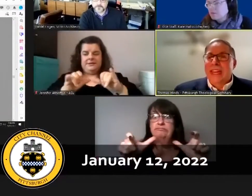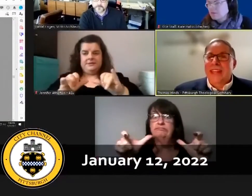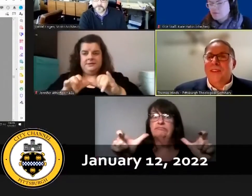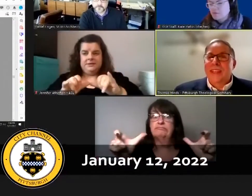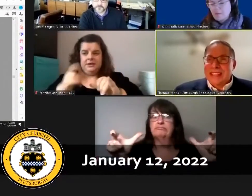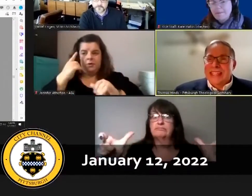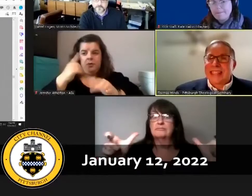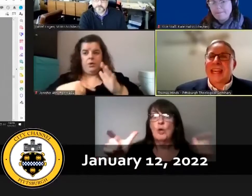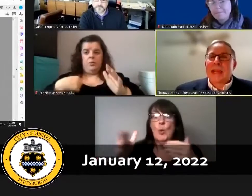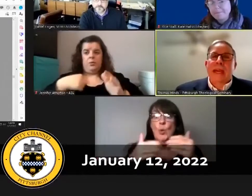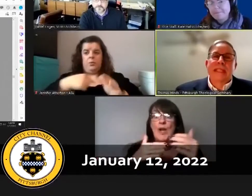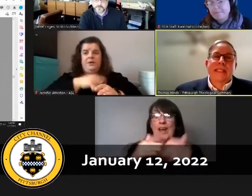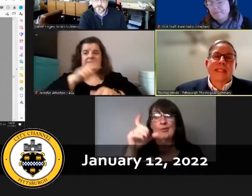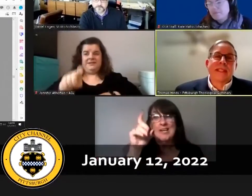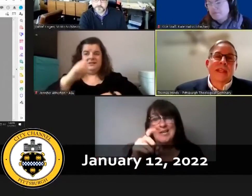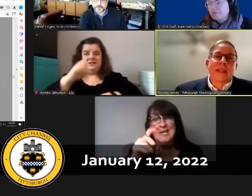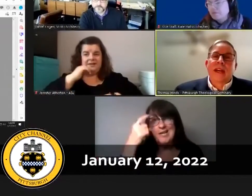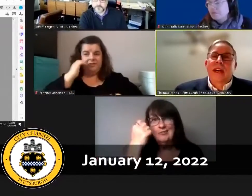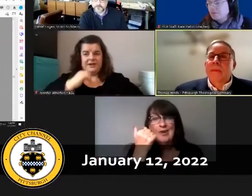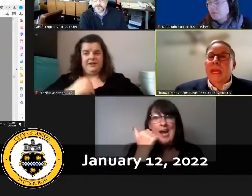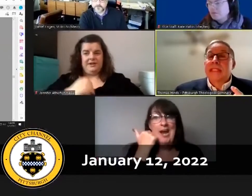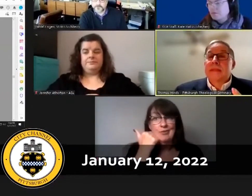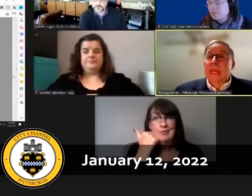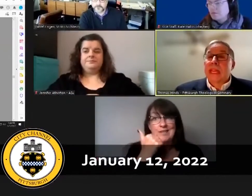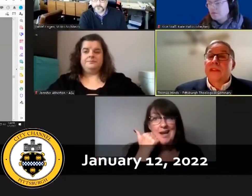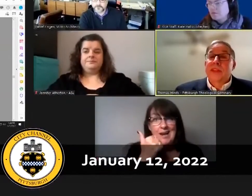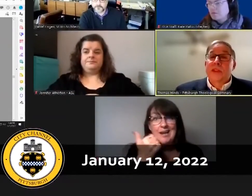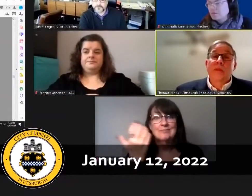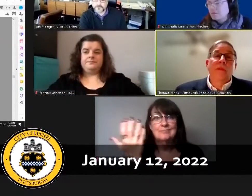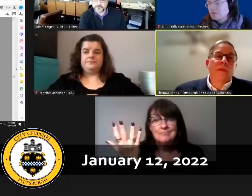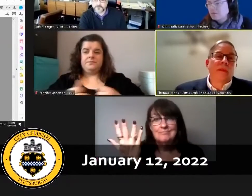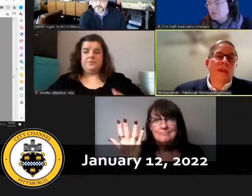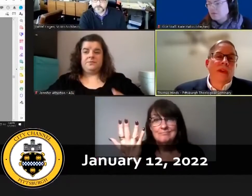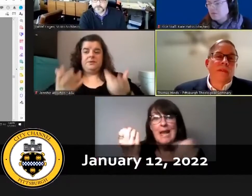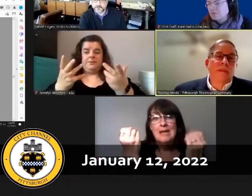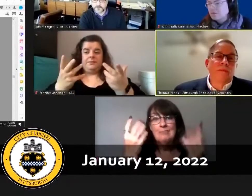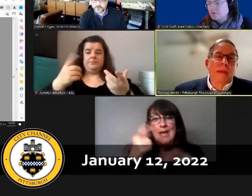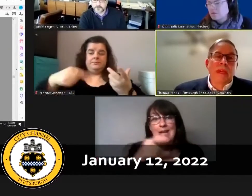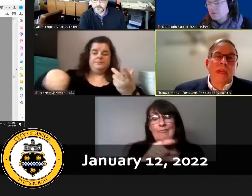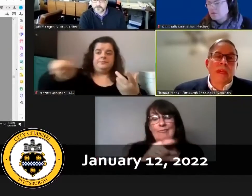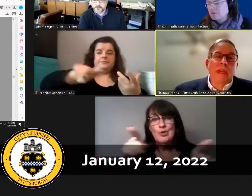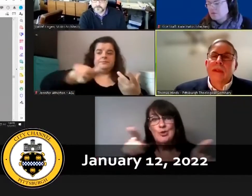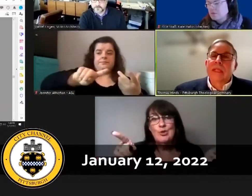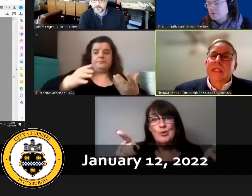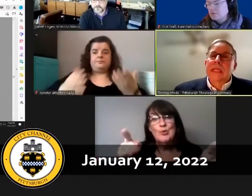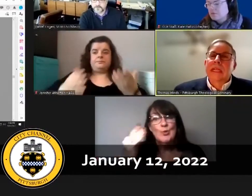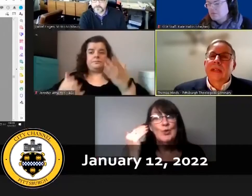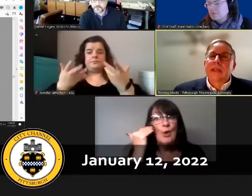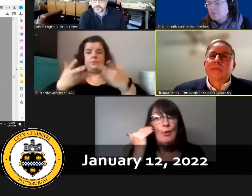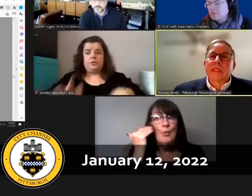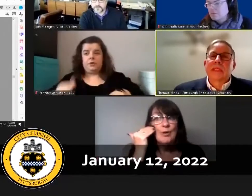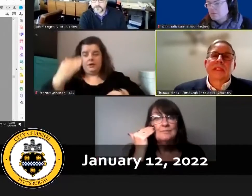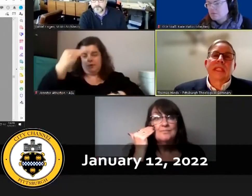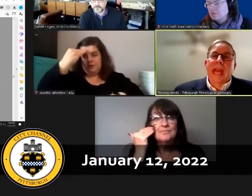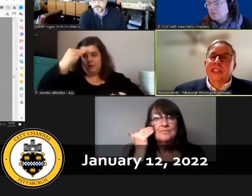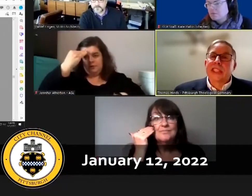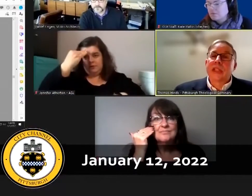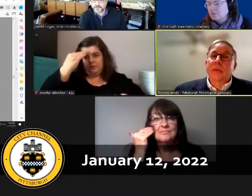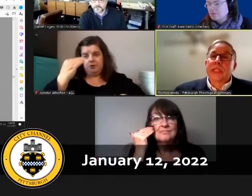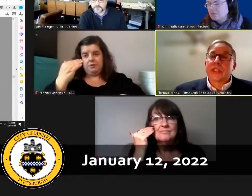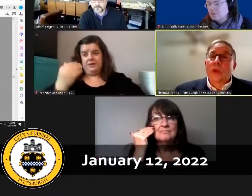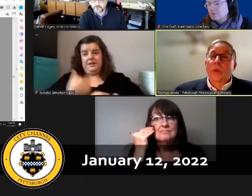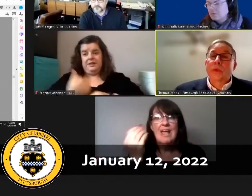need on a day-to-day basis. As many of you may be aware, last year